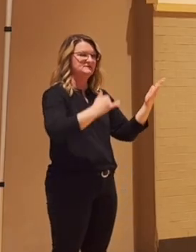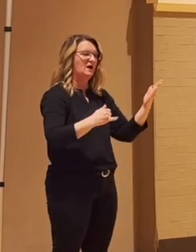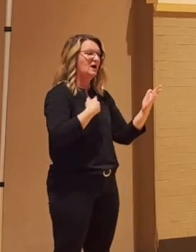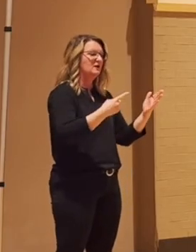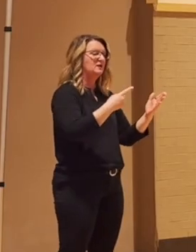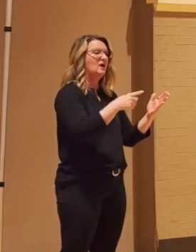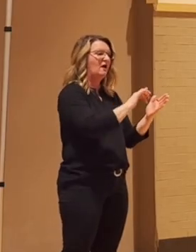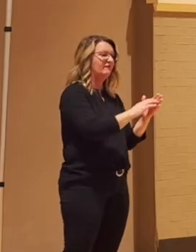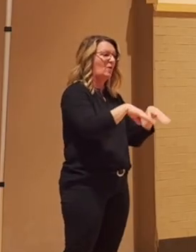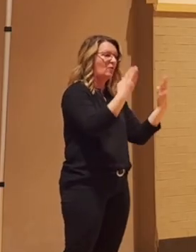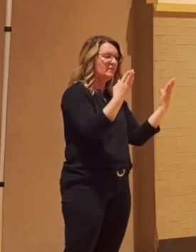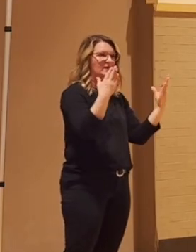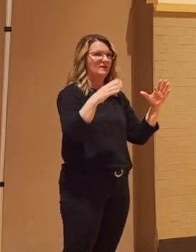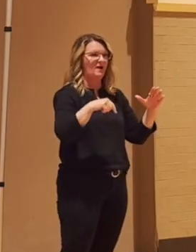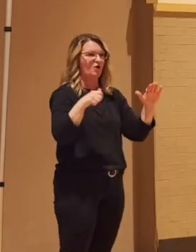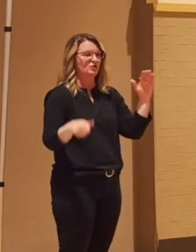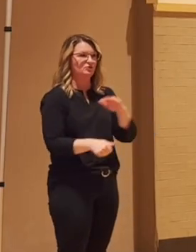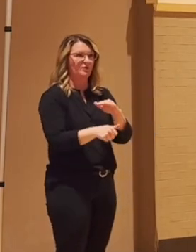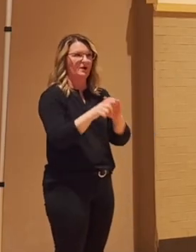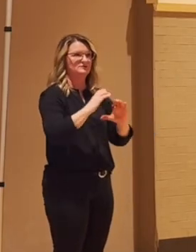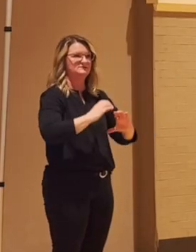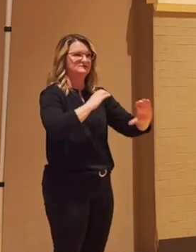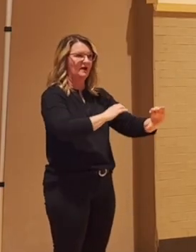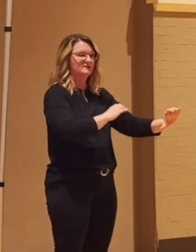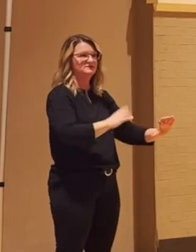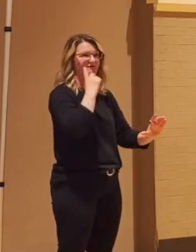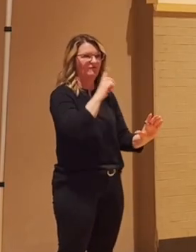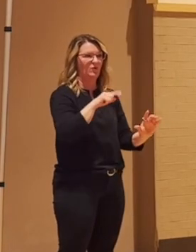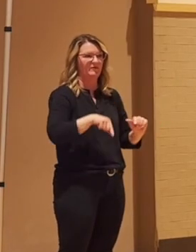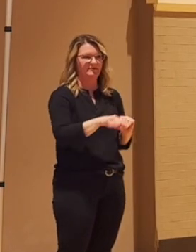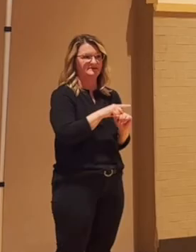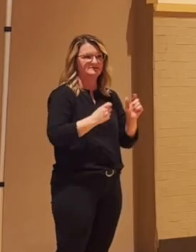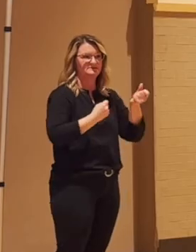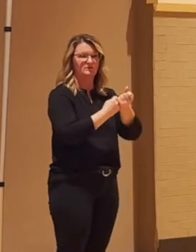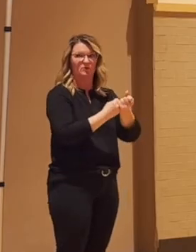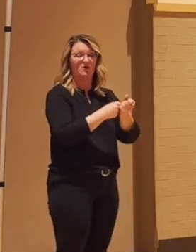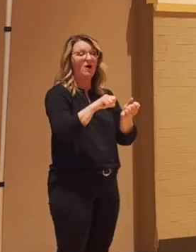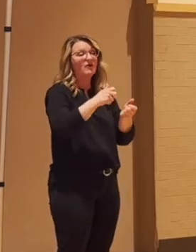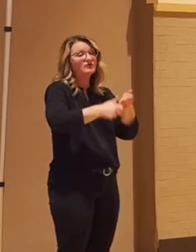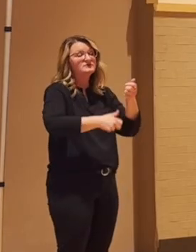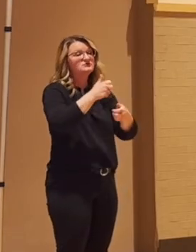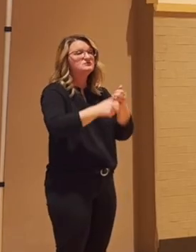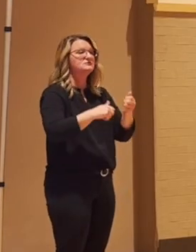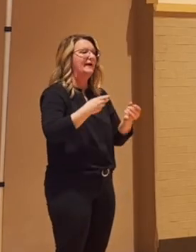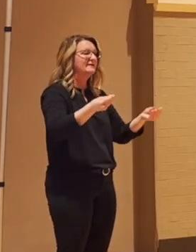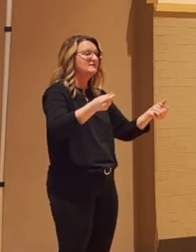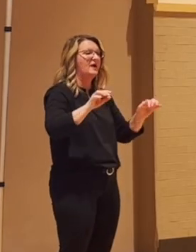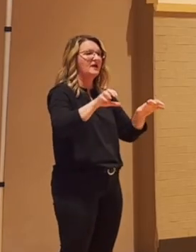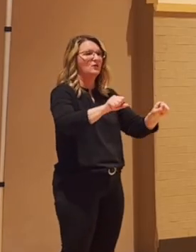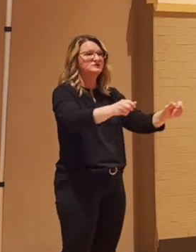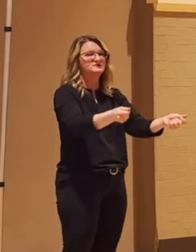open and underground tanks for vehicle support. So there were other issues with like land acquisition. We had